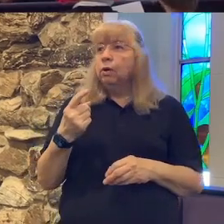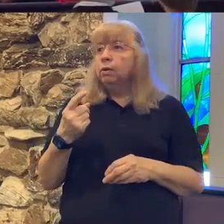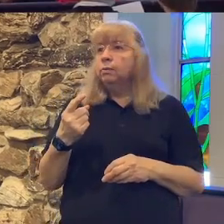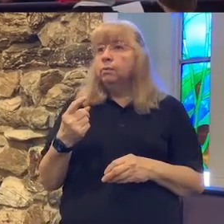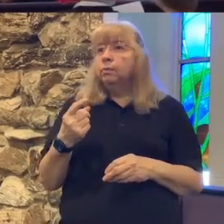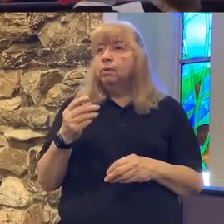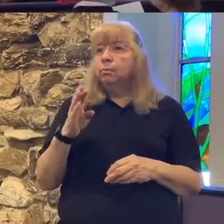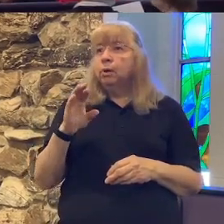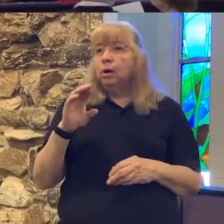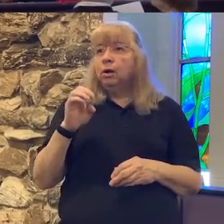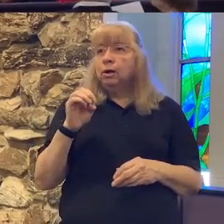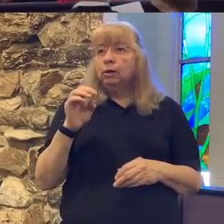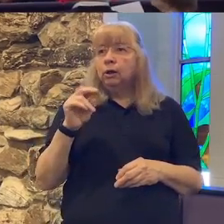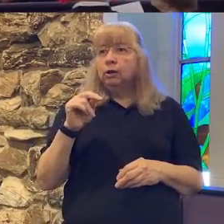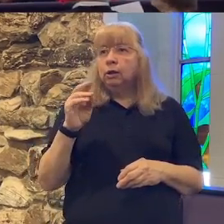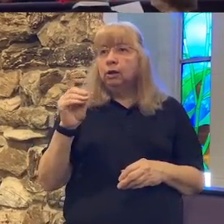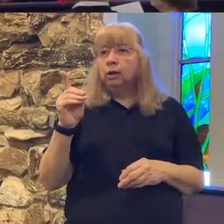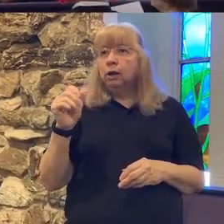Brenda's got one.